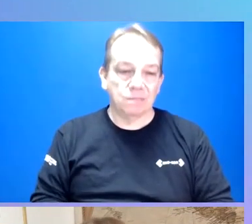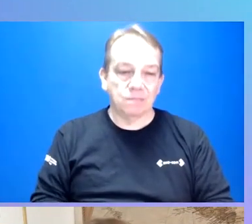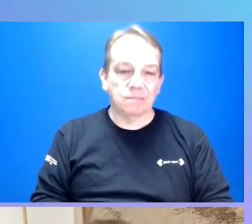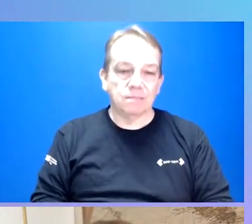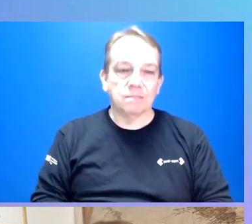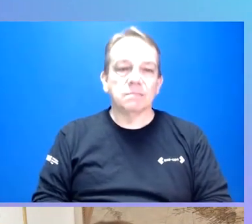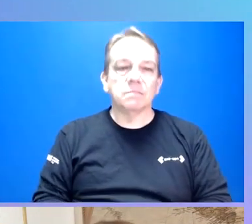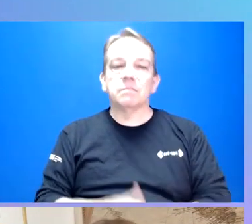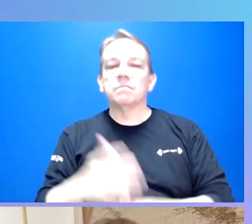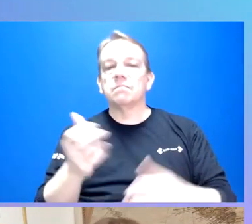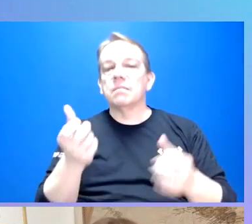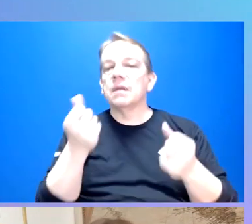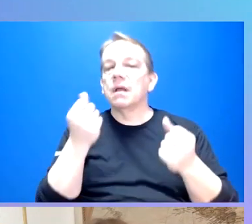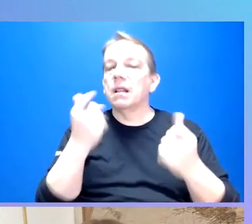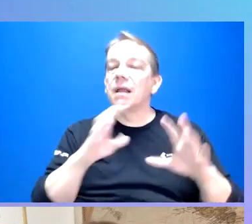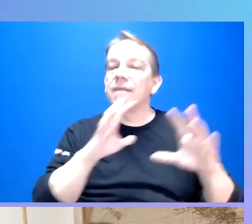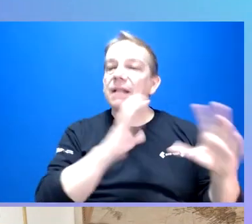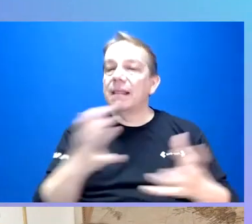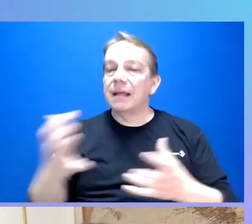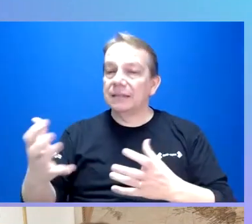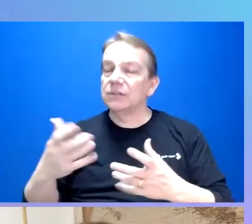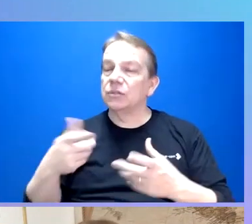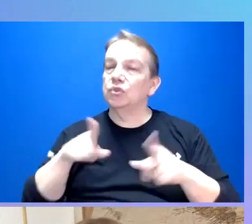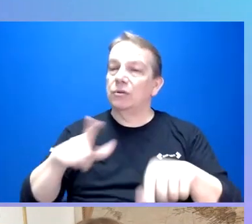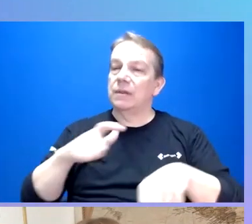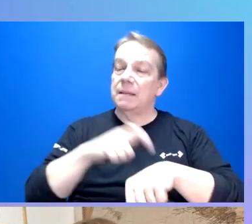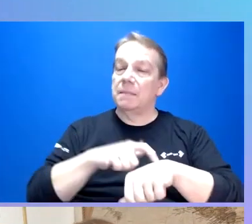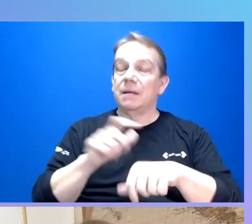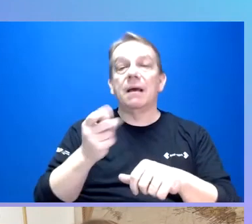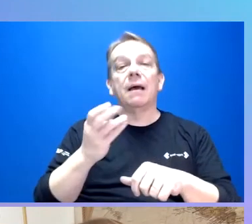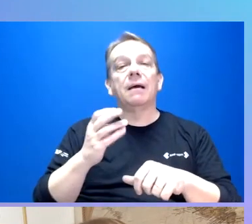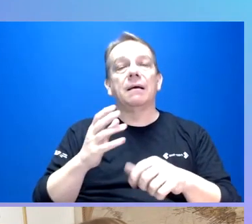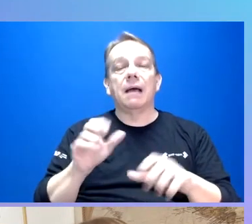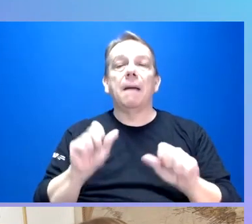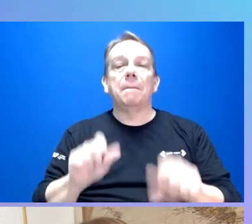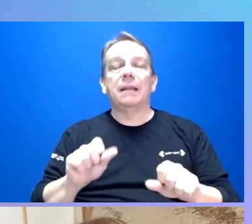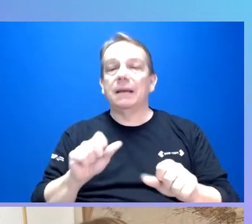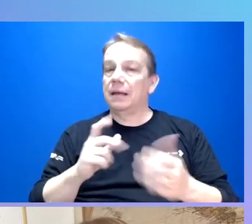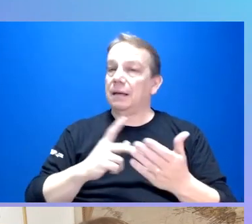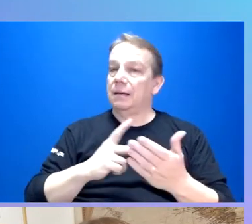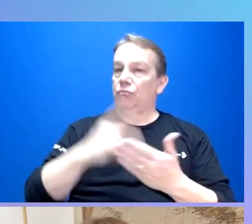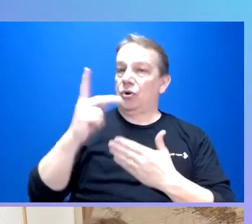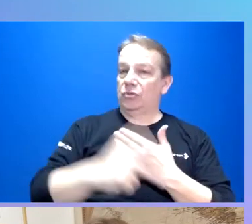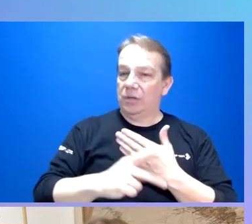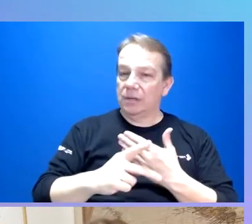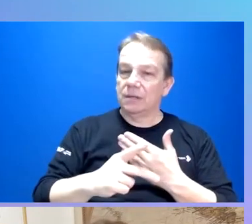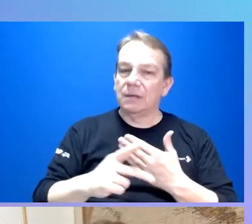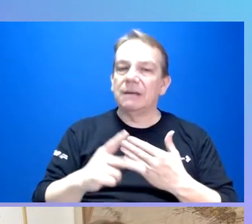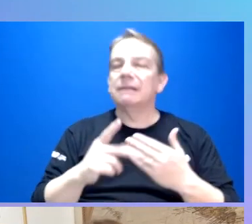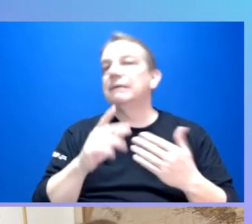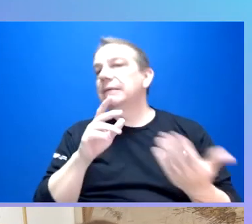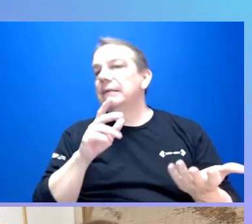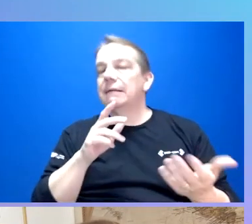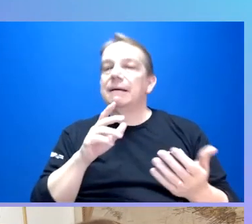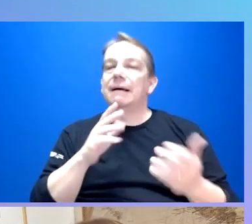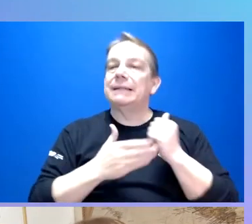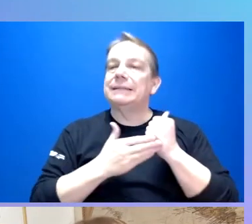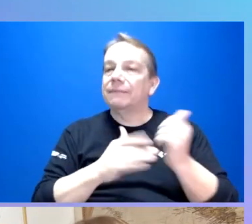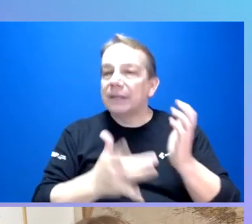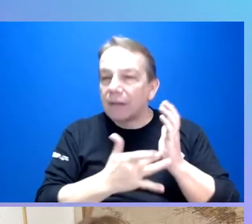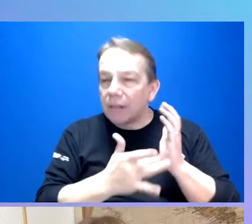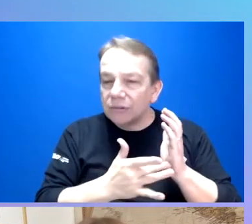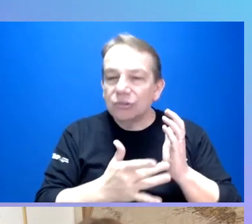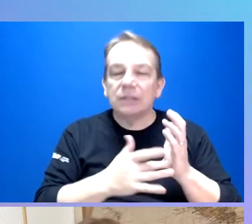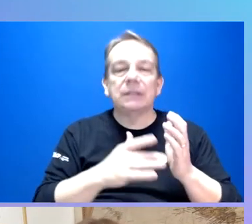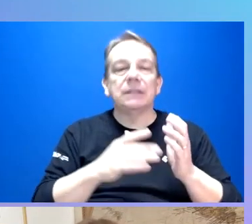So a lot of the classes at the time that were coming out of the Ability Project were really focused on assistive technologies and community